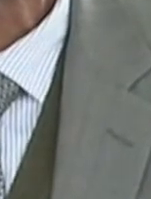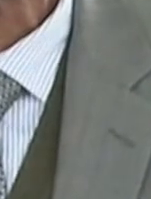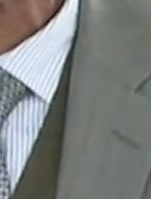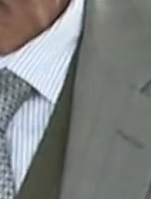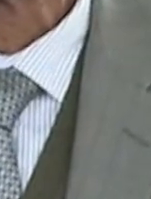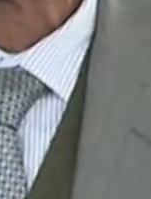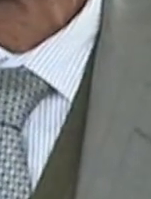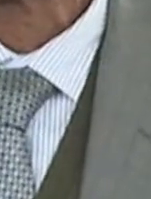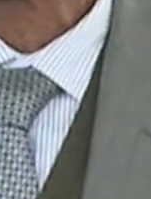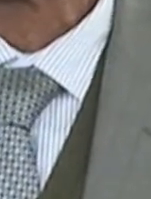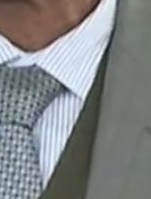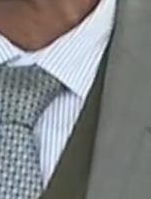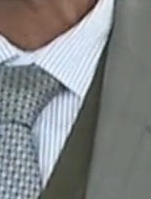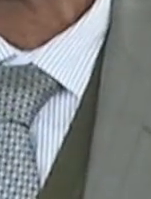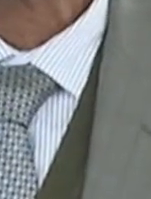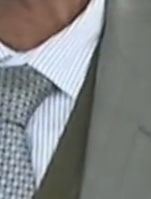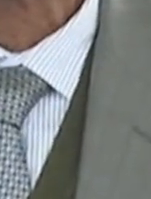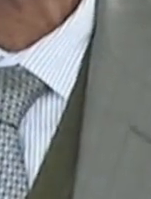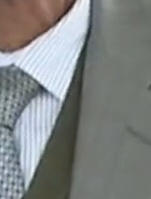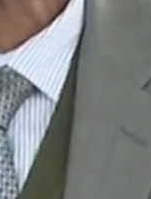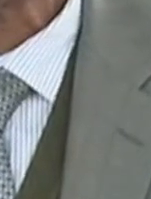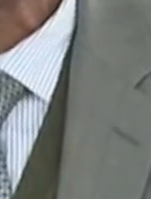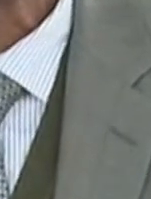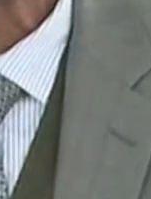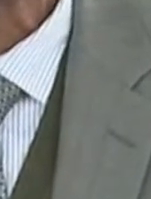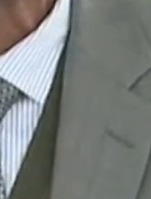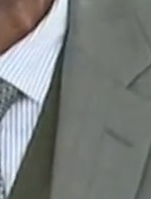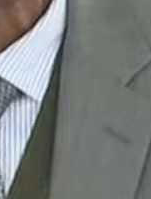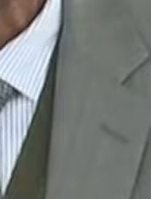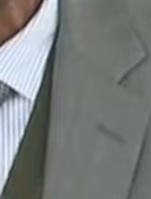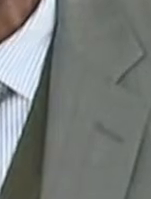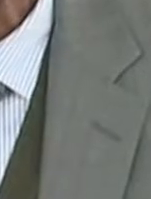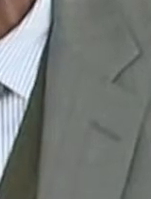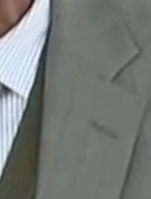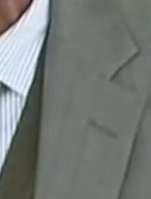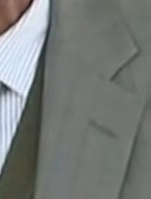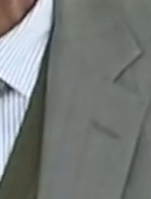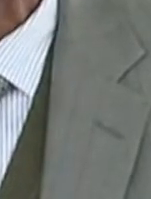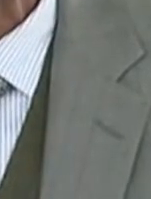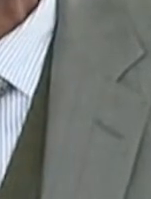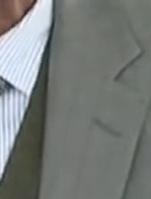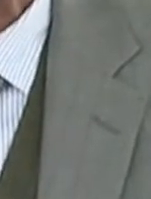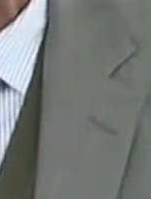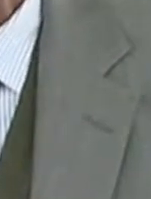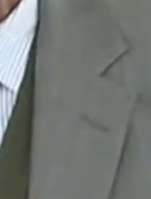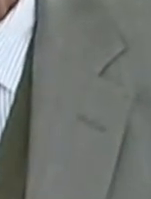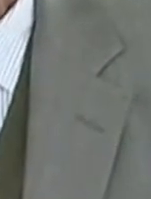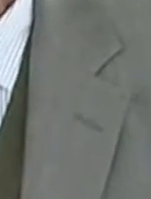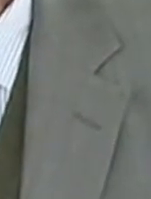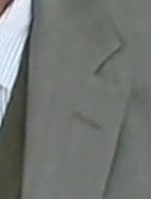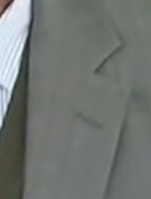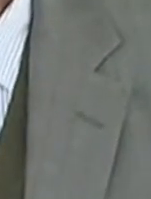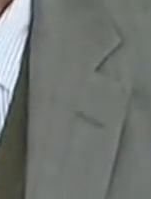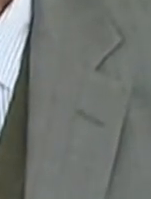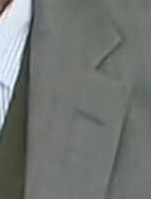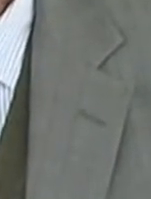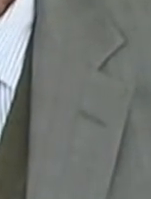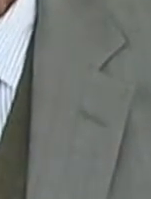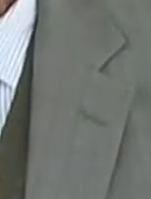initiative is really very important, but right now we cannot,